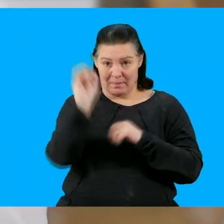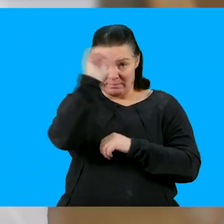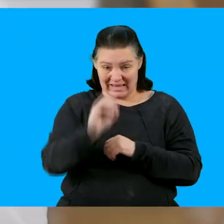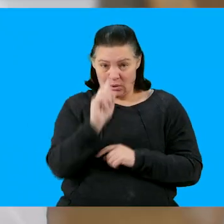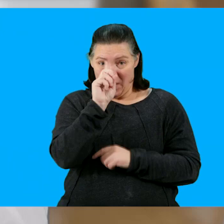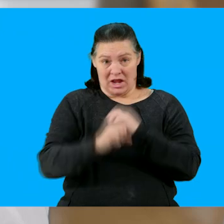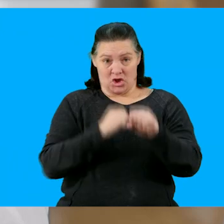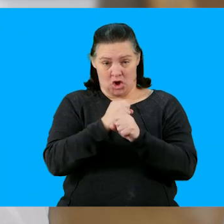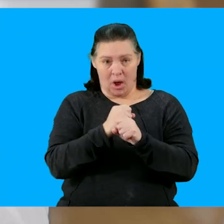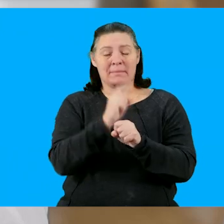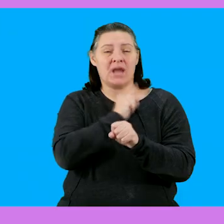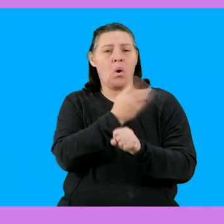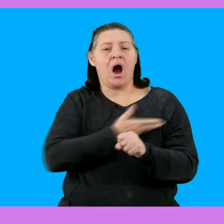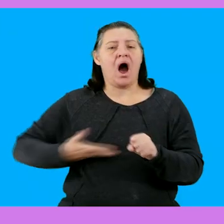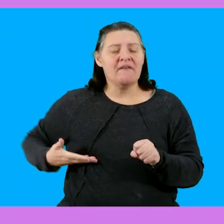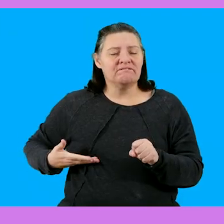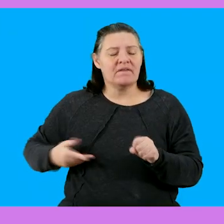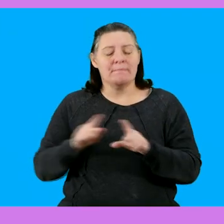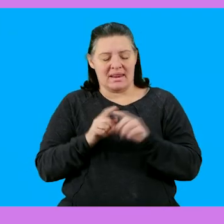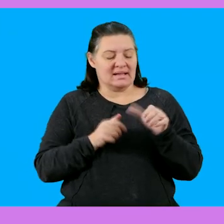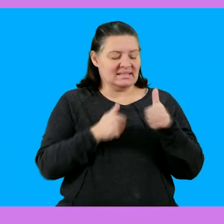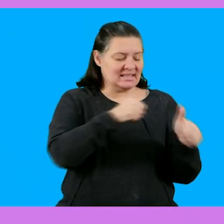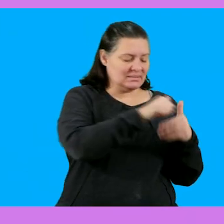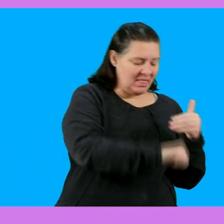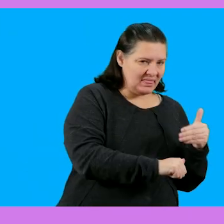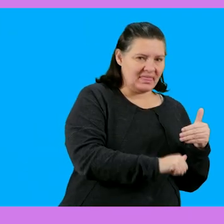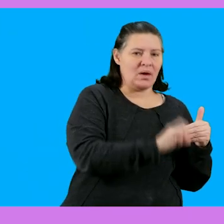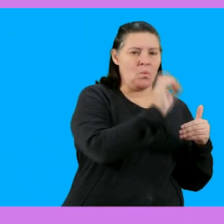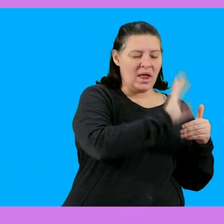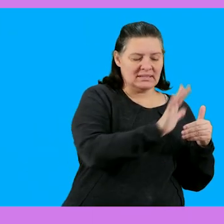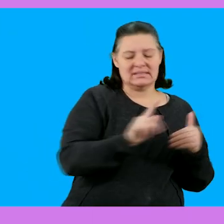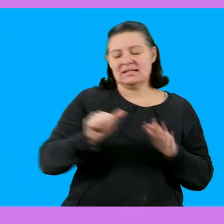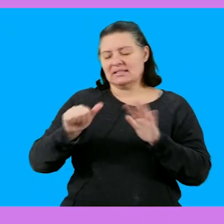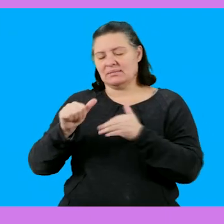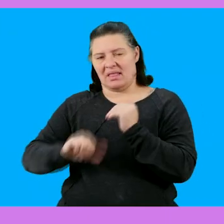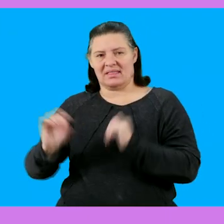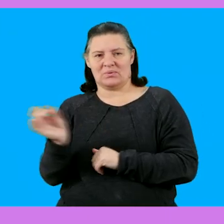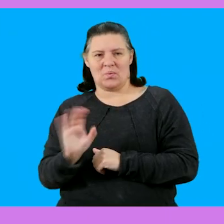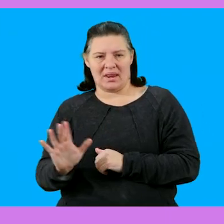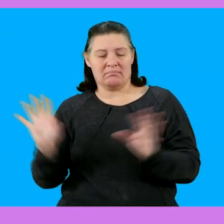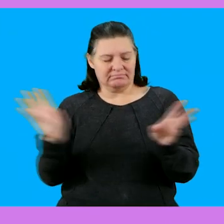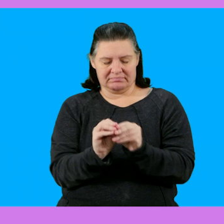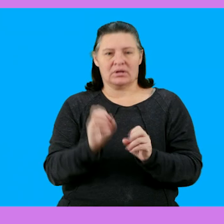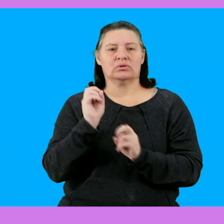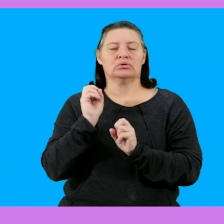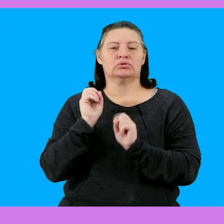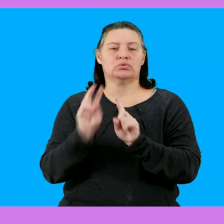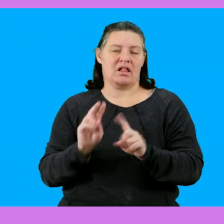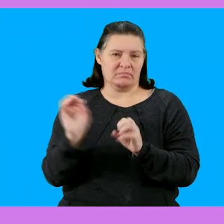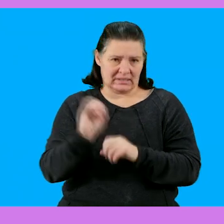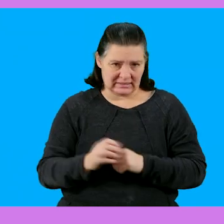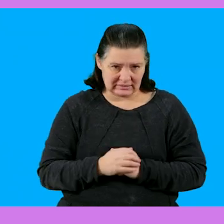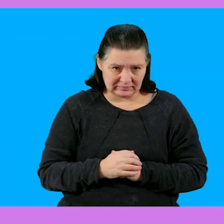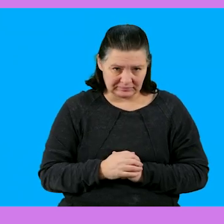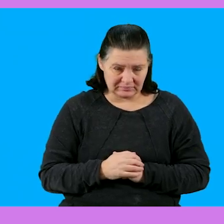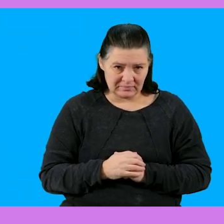years, then I will double that. So it will be 4 times now, right? 6%, so I took the 12% and I divided by